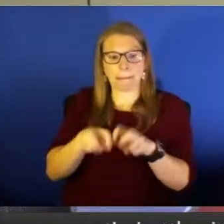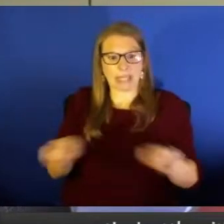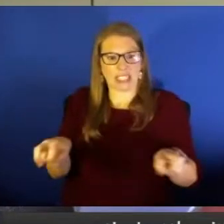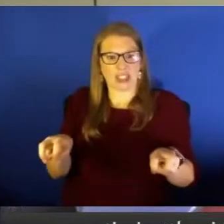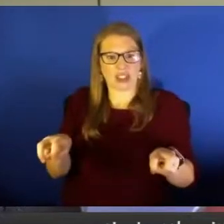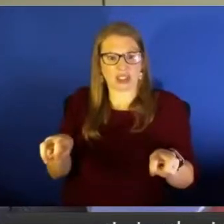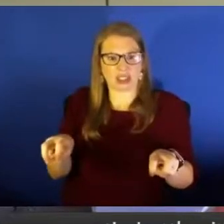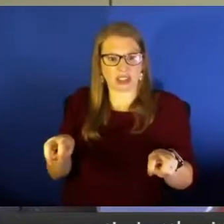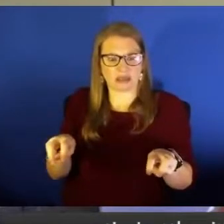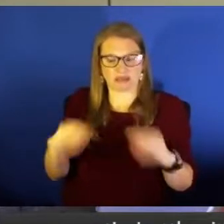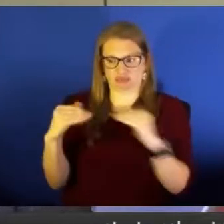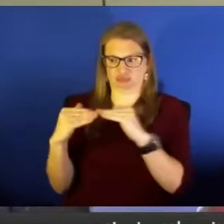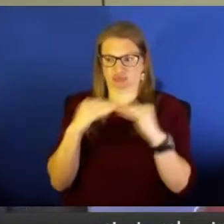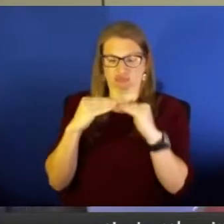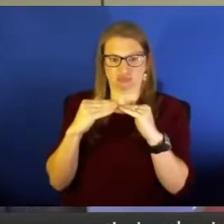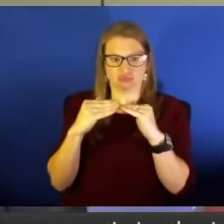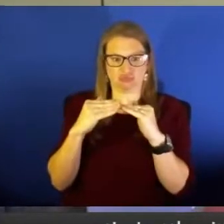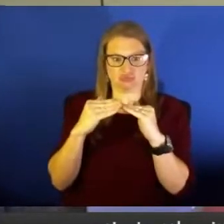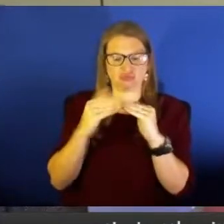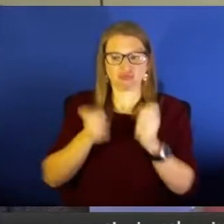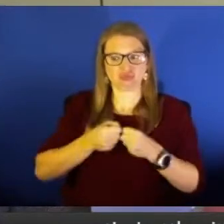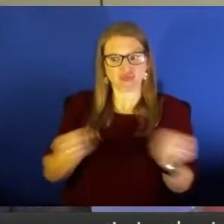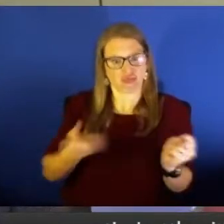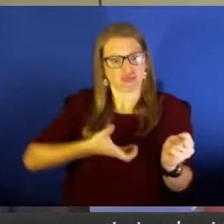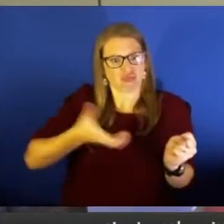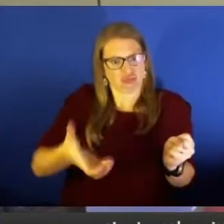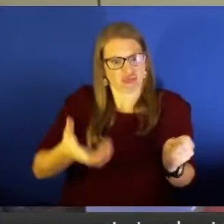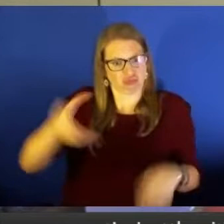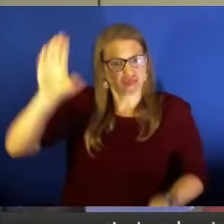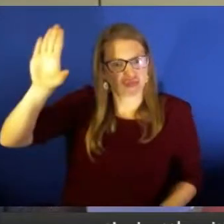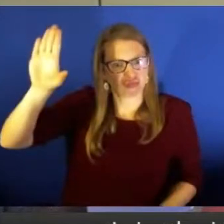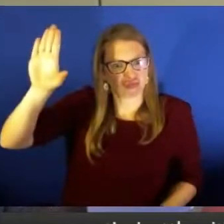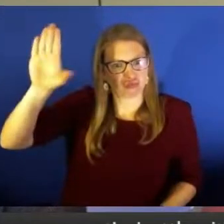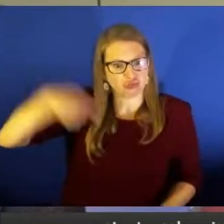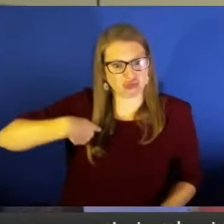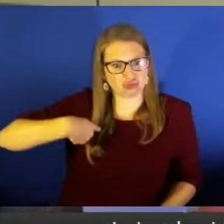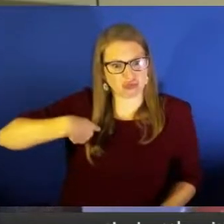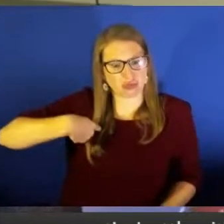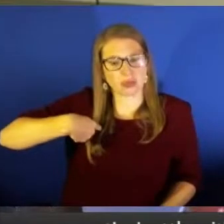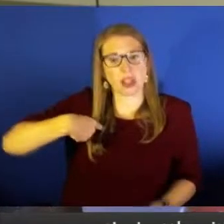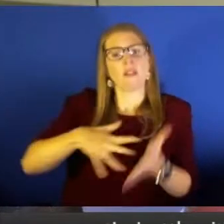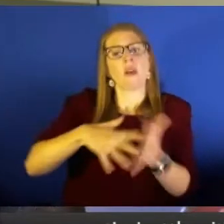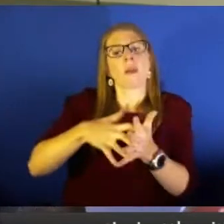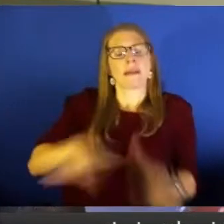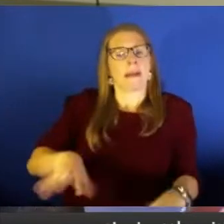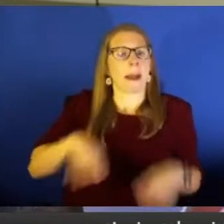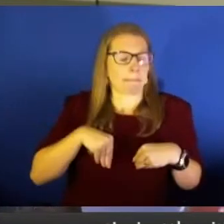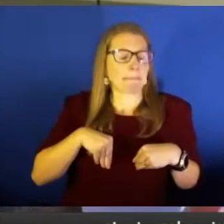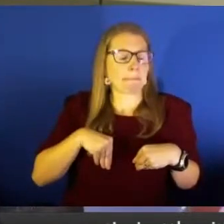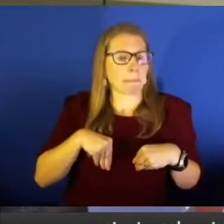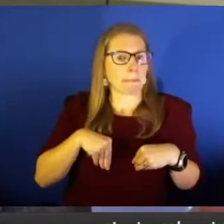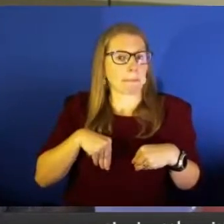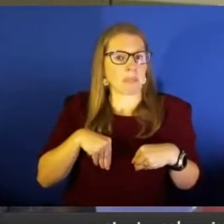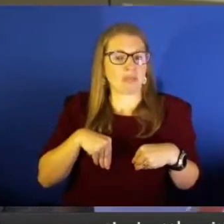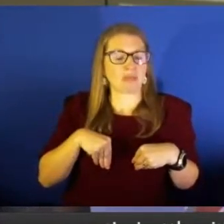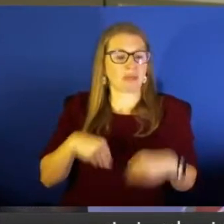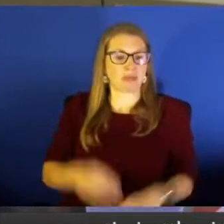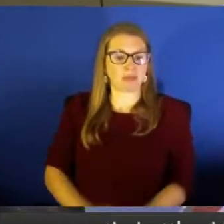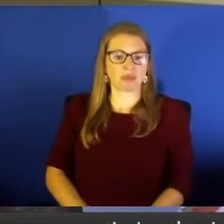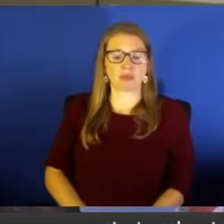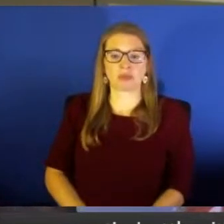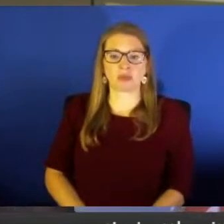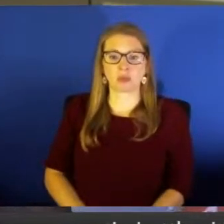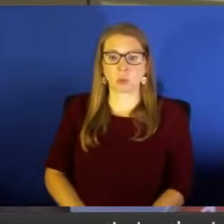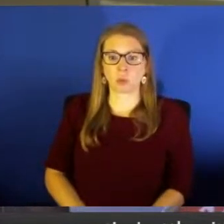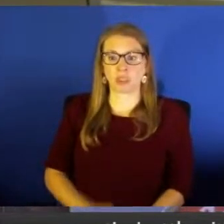I think that's really what has come about, is that vulnerability is accepted, and that's one of the hard parts of war is